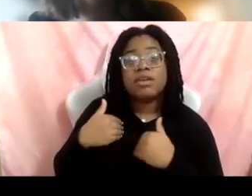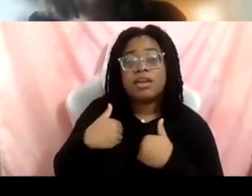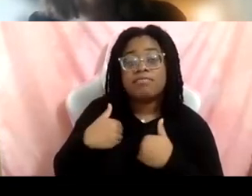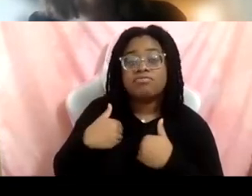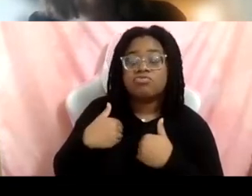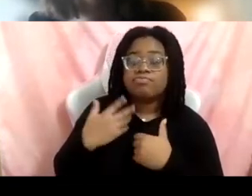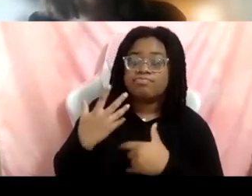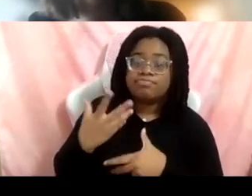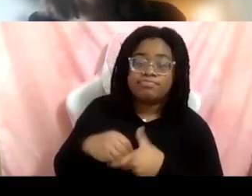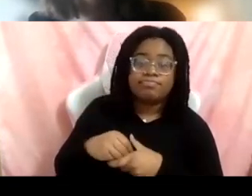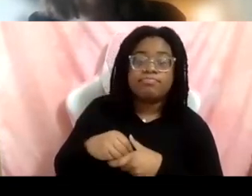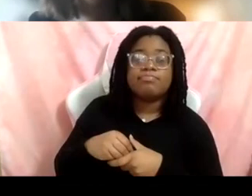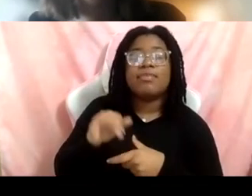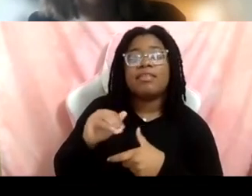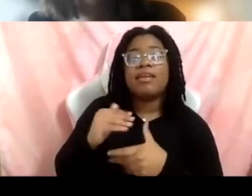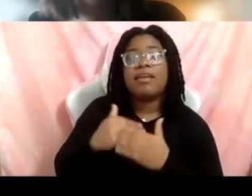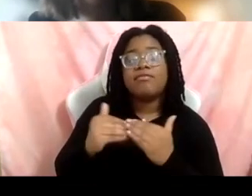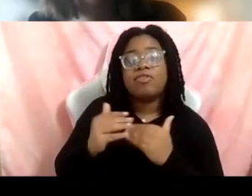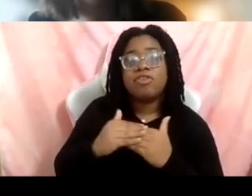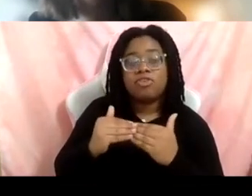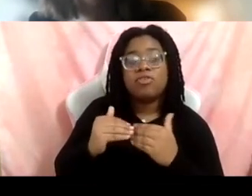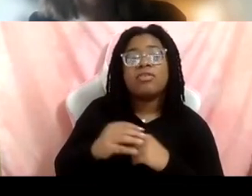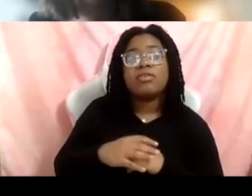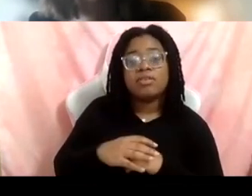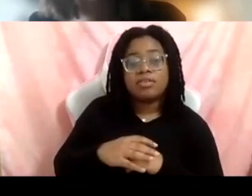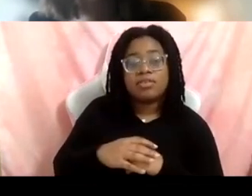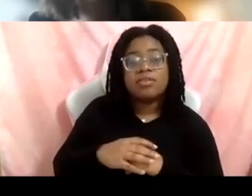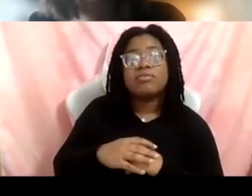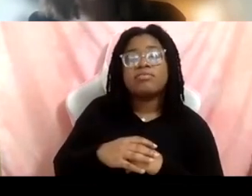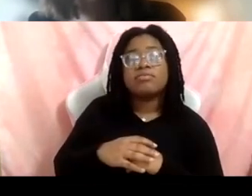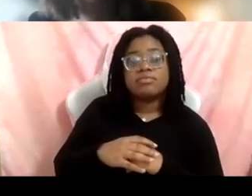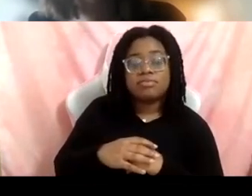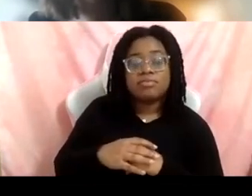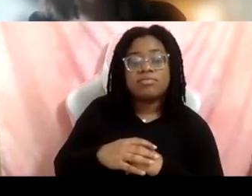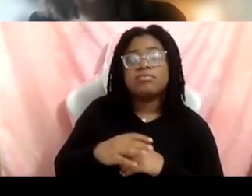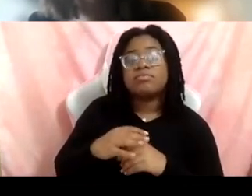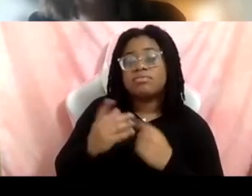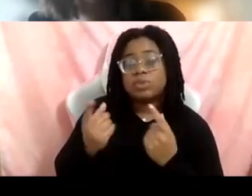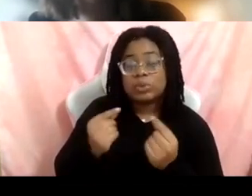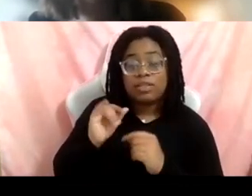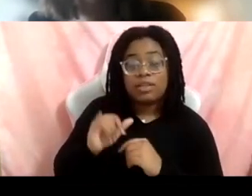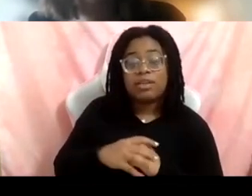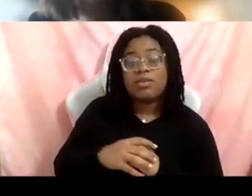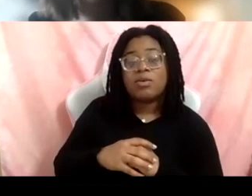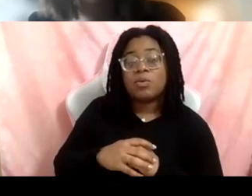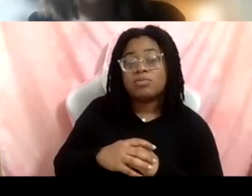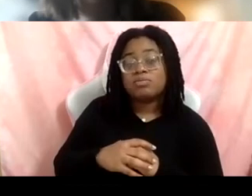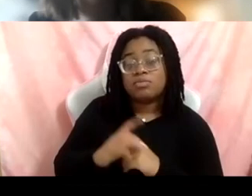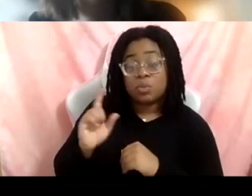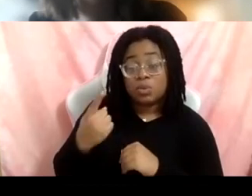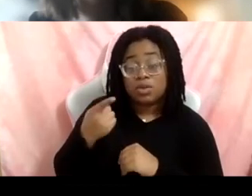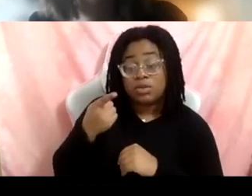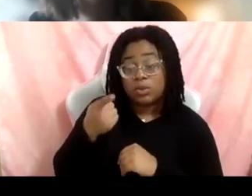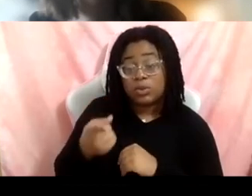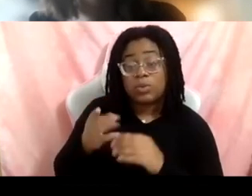that comfort in being able to do that, because once you